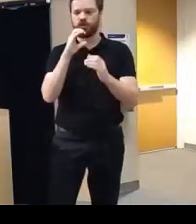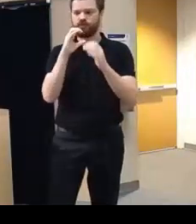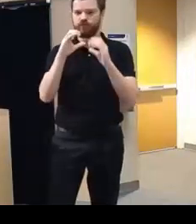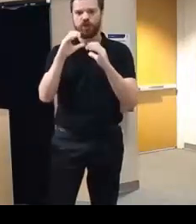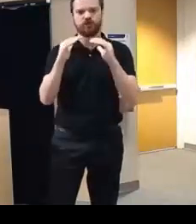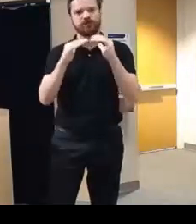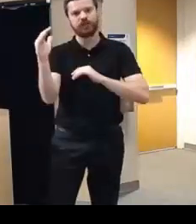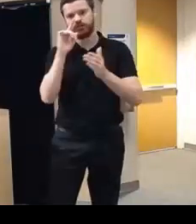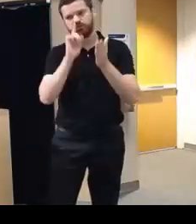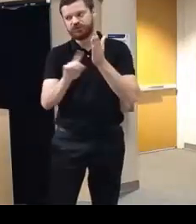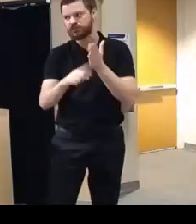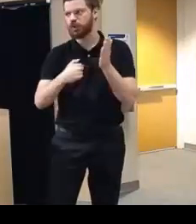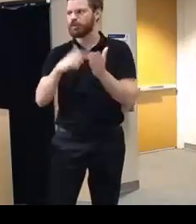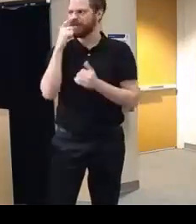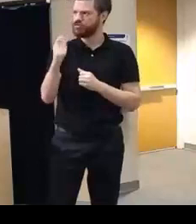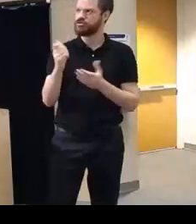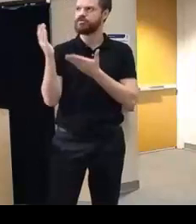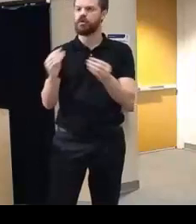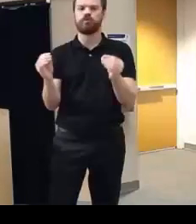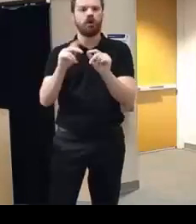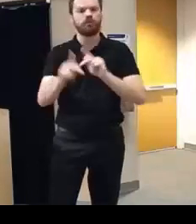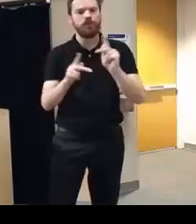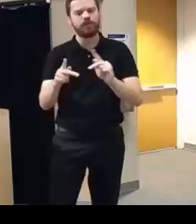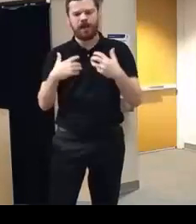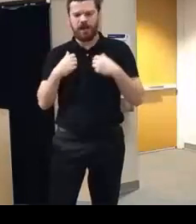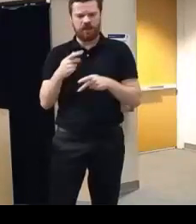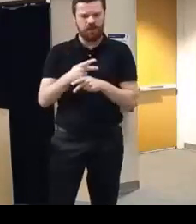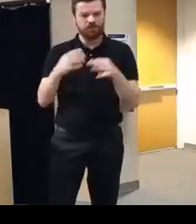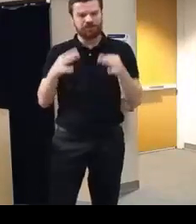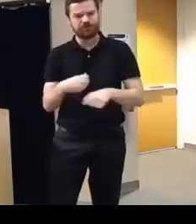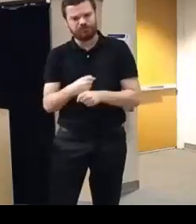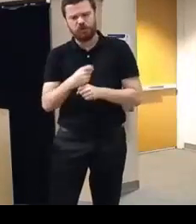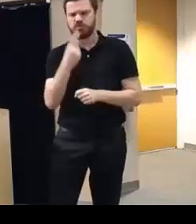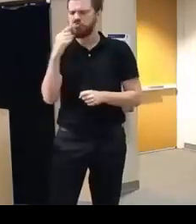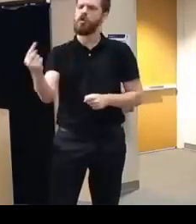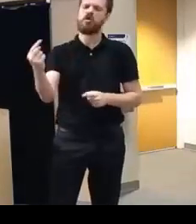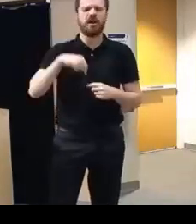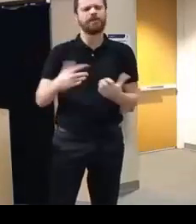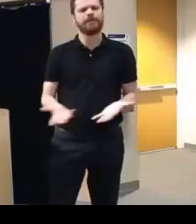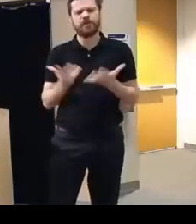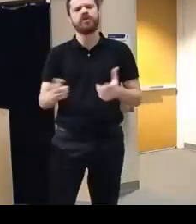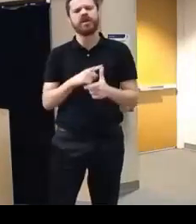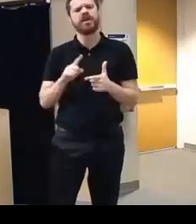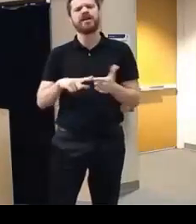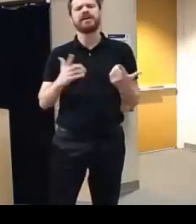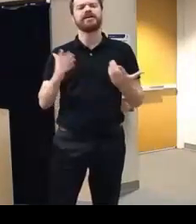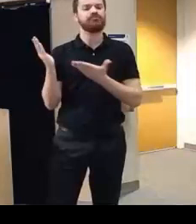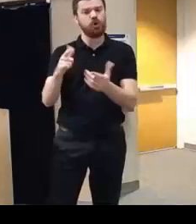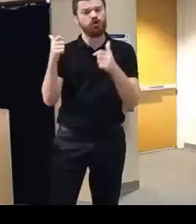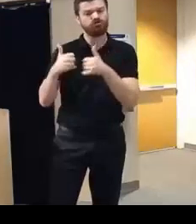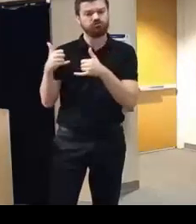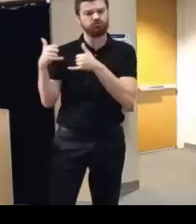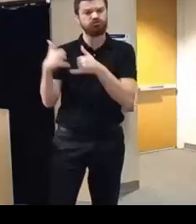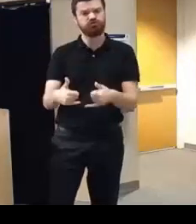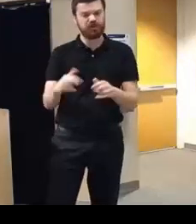Research. We're really interested in bringing more people who are interested in healthcare decision-making. Why don't you come here? And then, you'll bring your grant, so